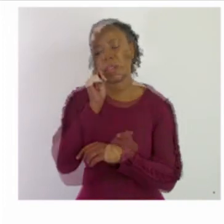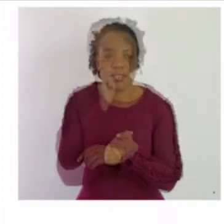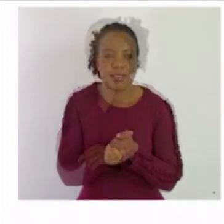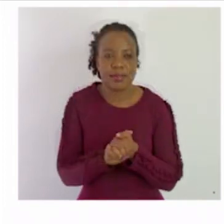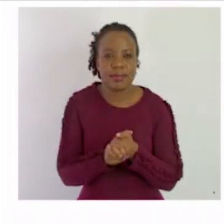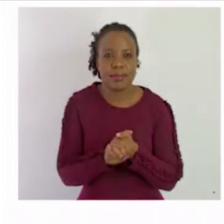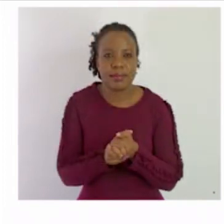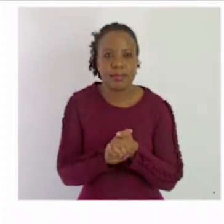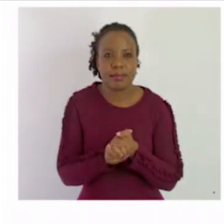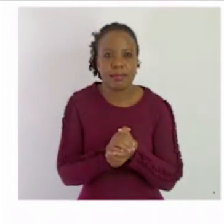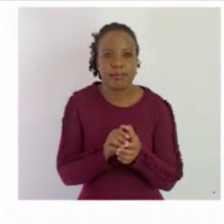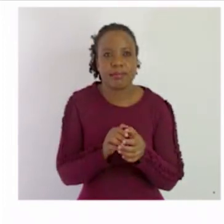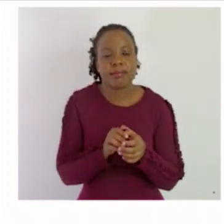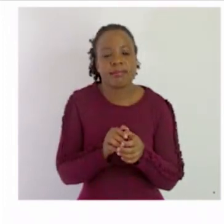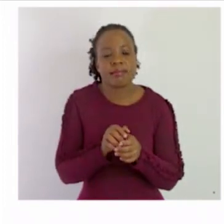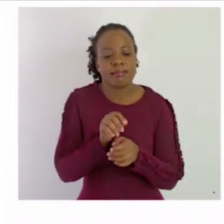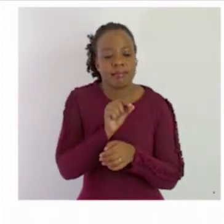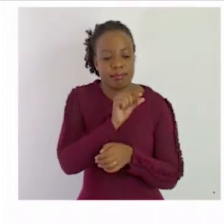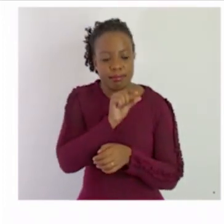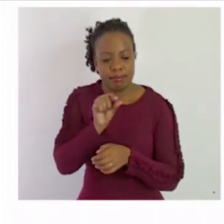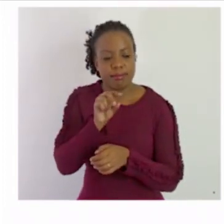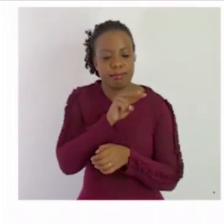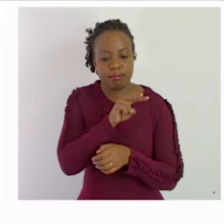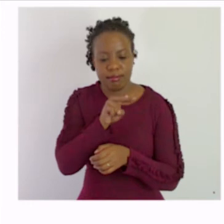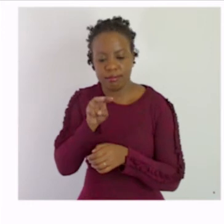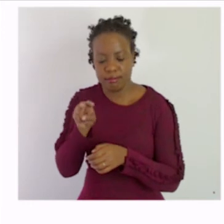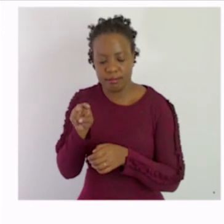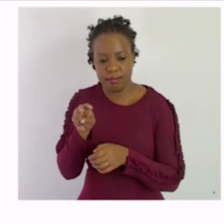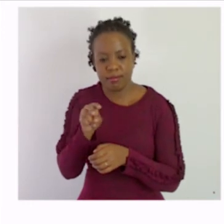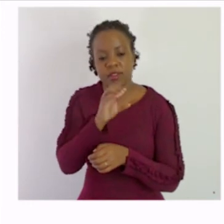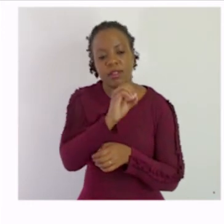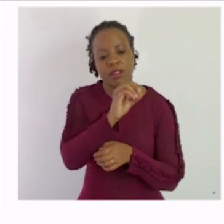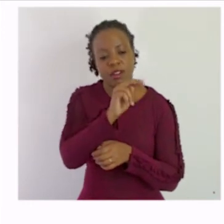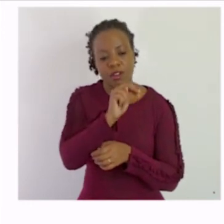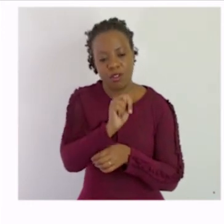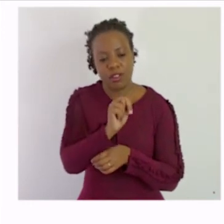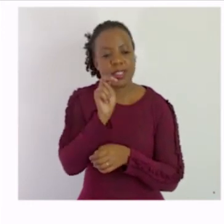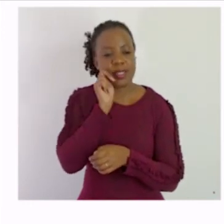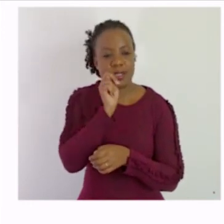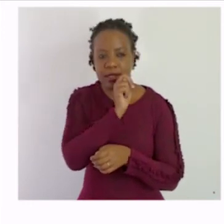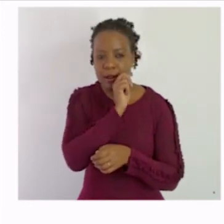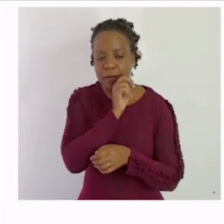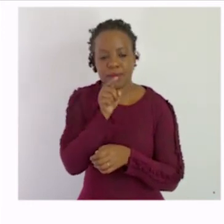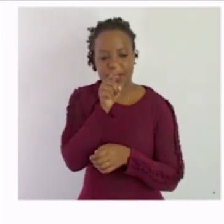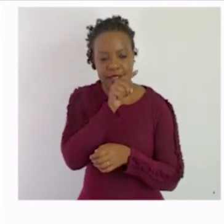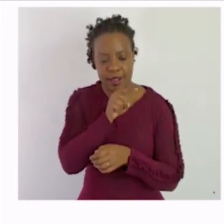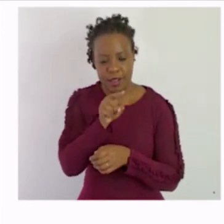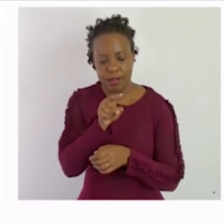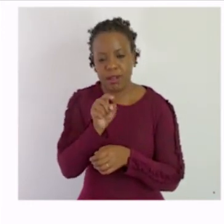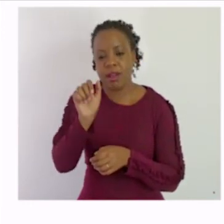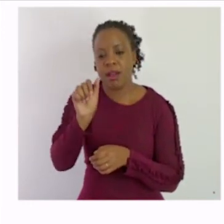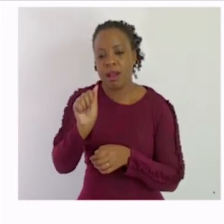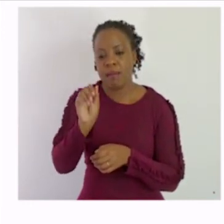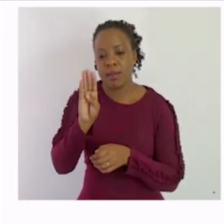Right. Analyze the sentences by cycling the concrete nouns and underline